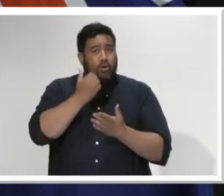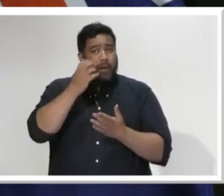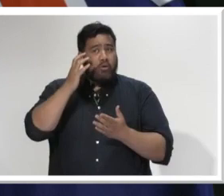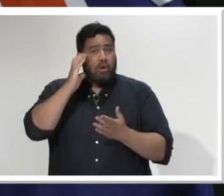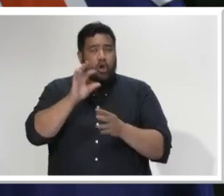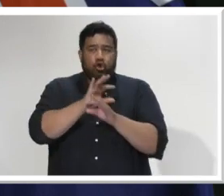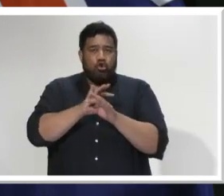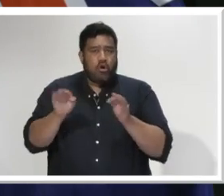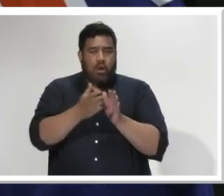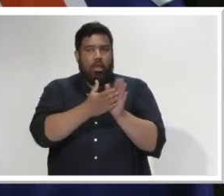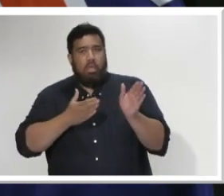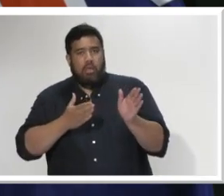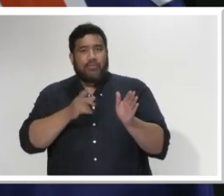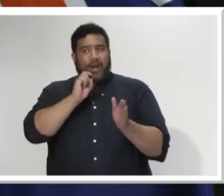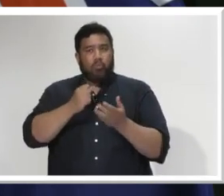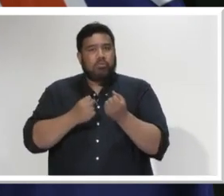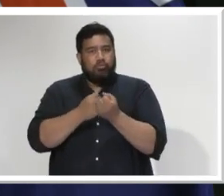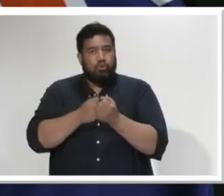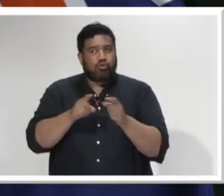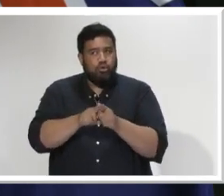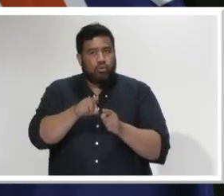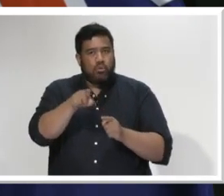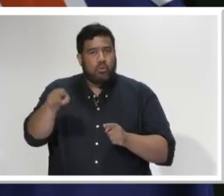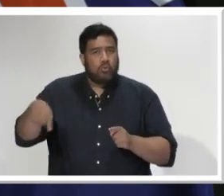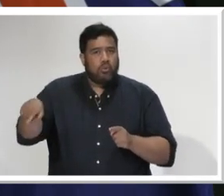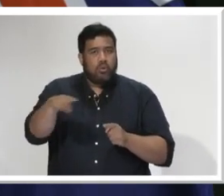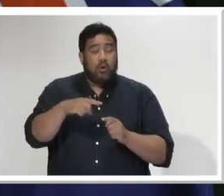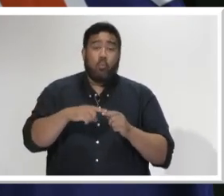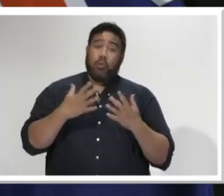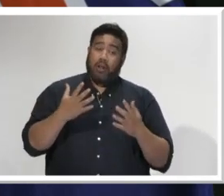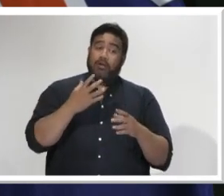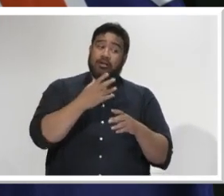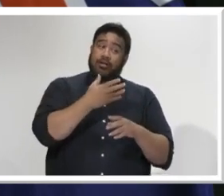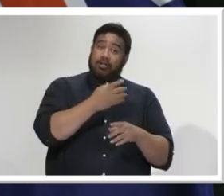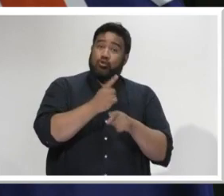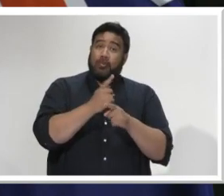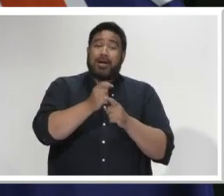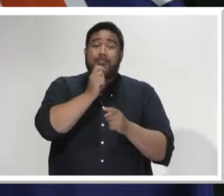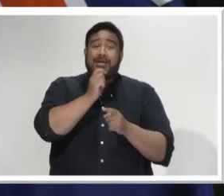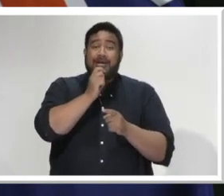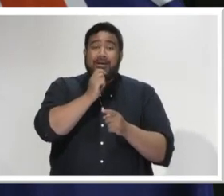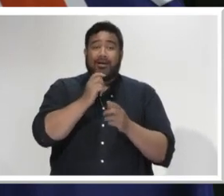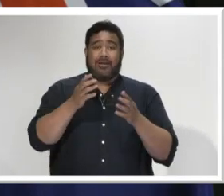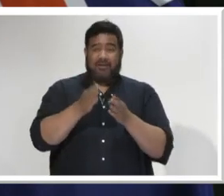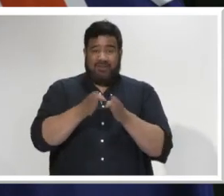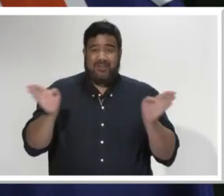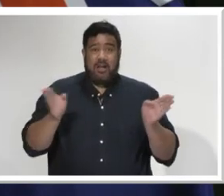support package? Well, I think I'd have to say that when it comes to media, Māori media in particular, Minister Mahuta, of